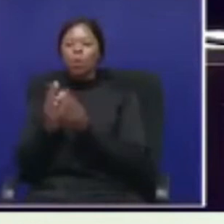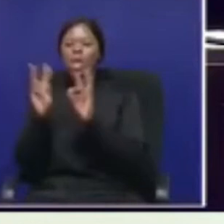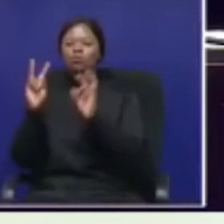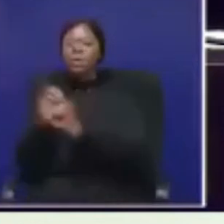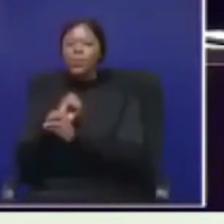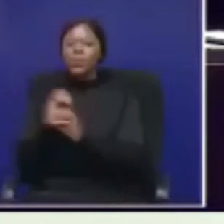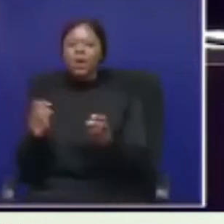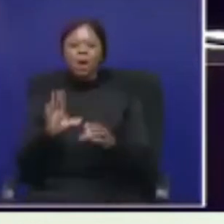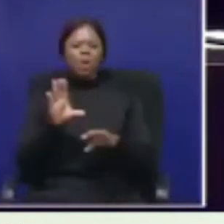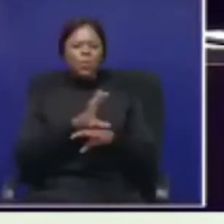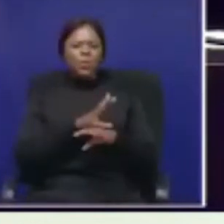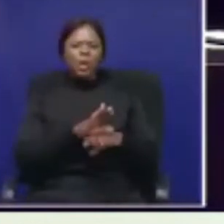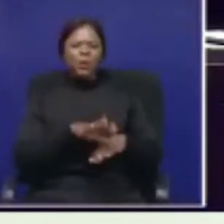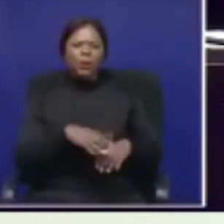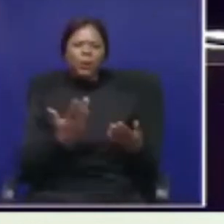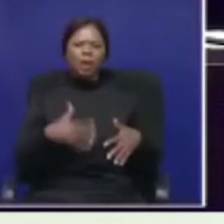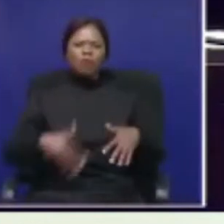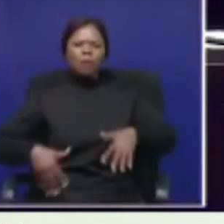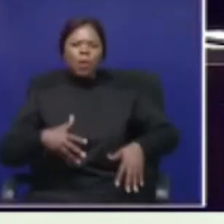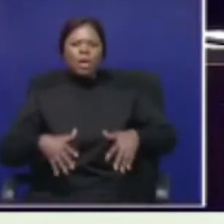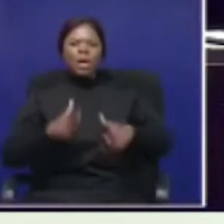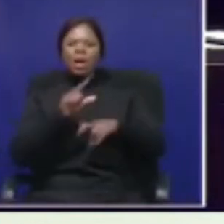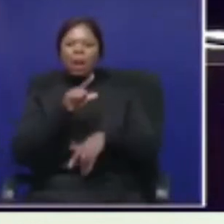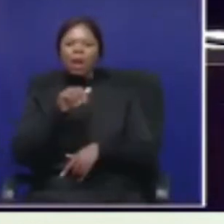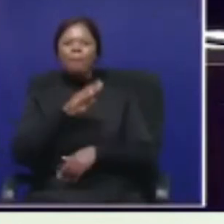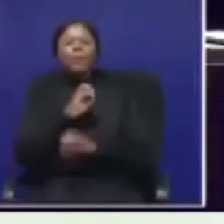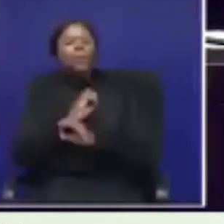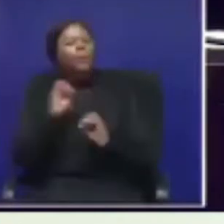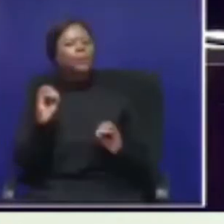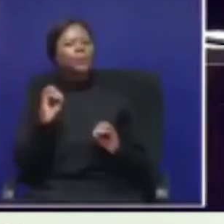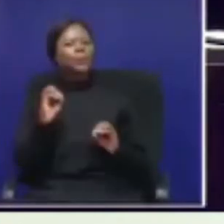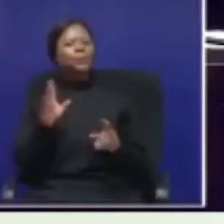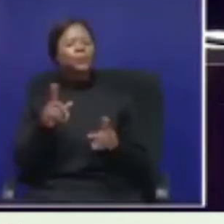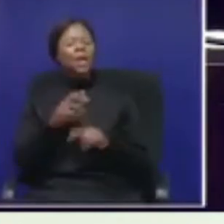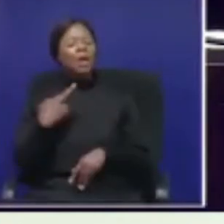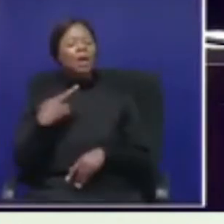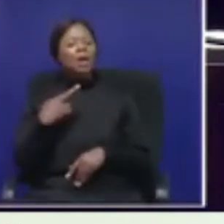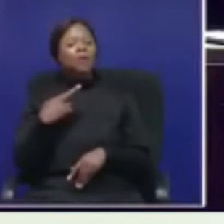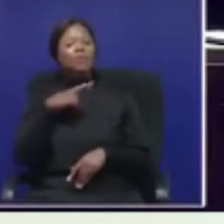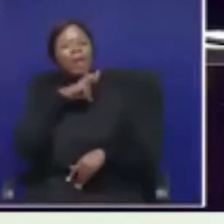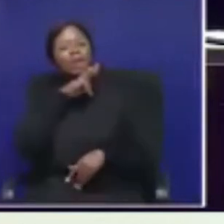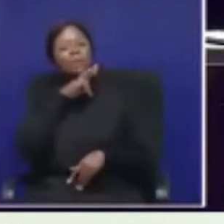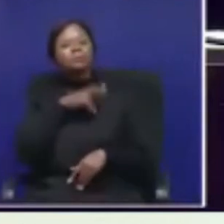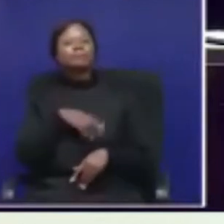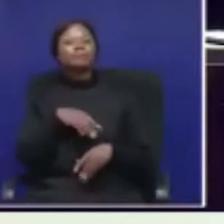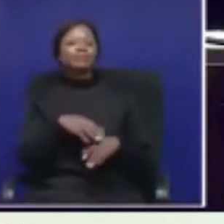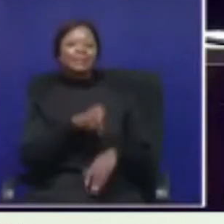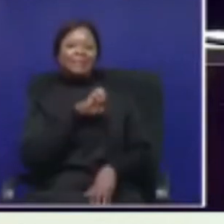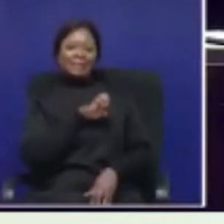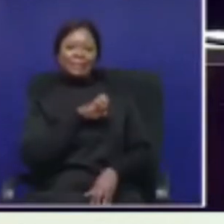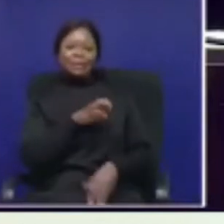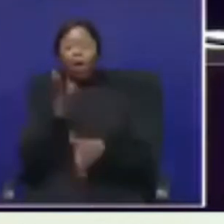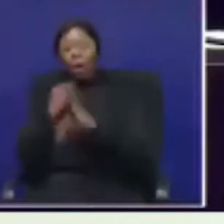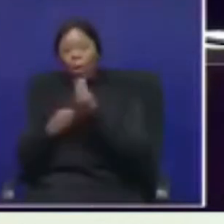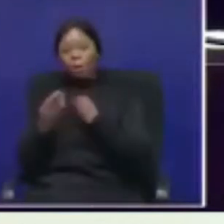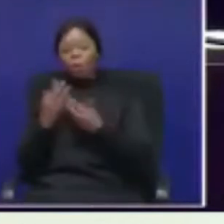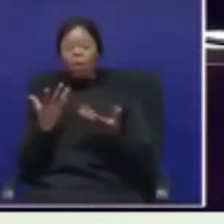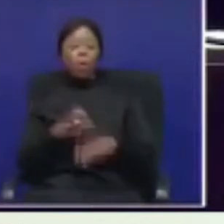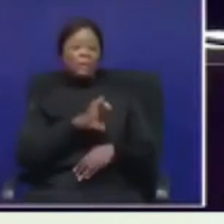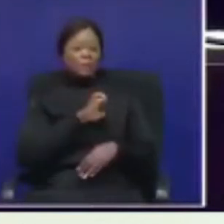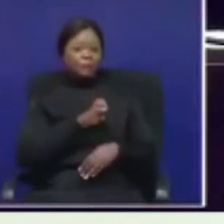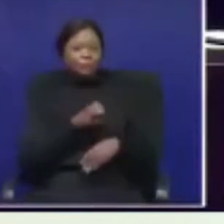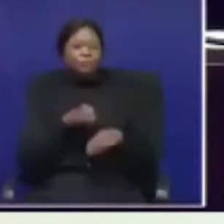mind computers or robotics labs. Is the reality then one of e-learning or e-exclusion? Today,